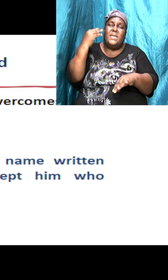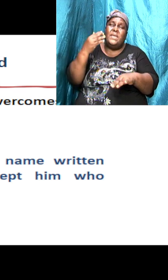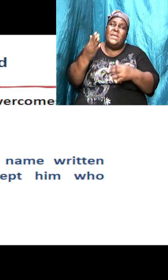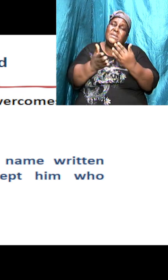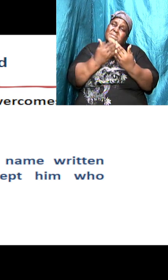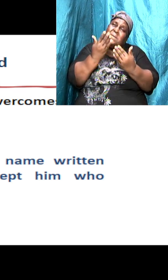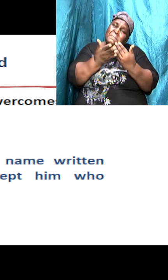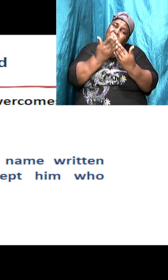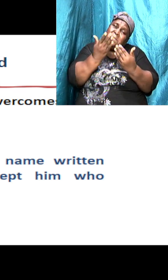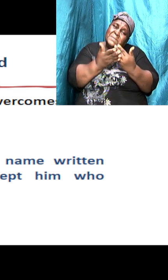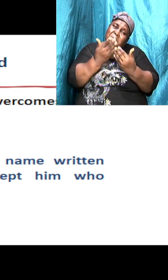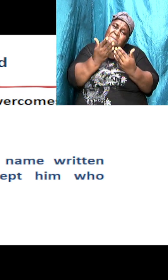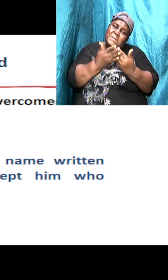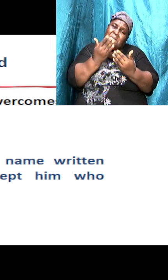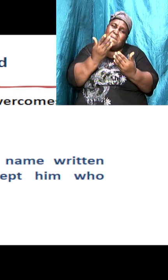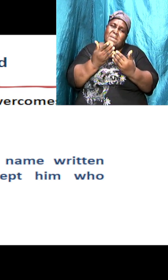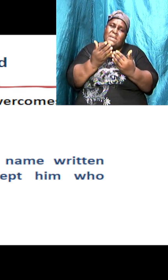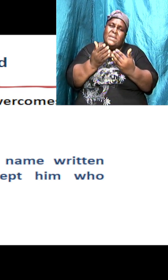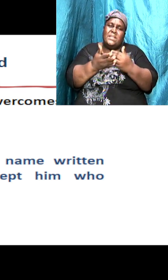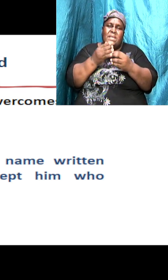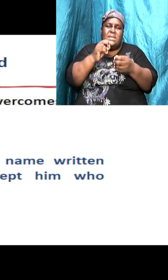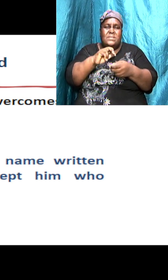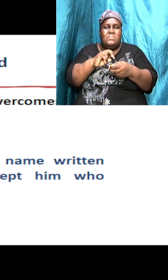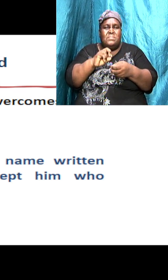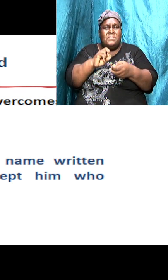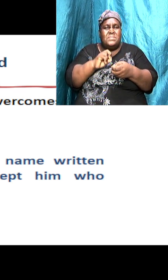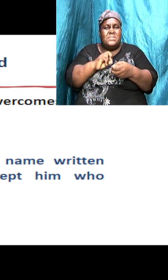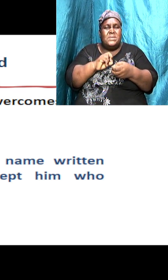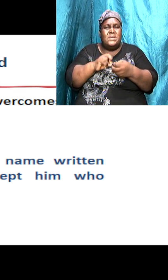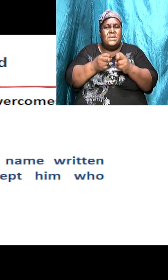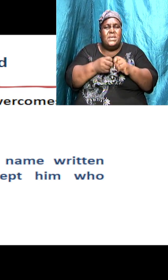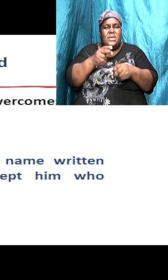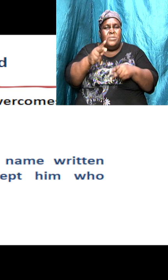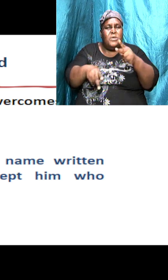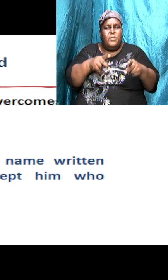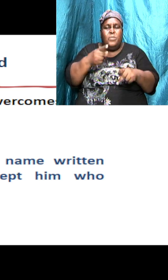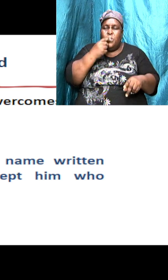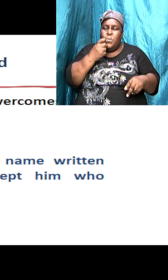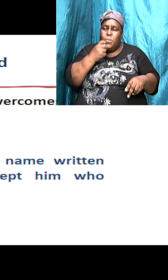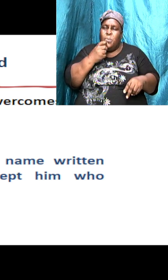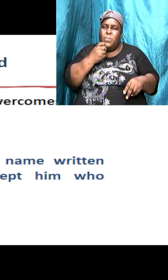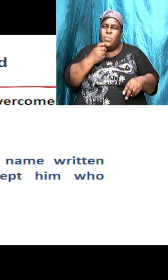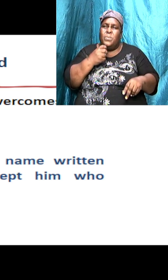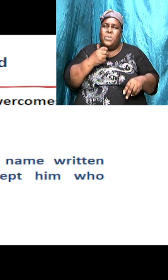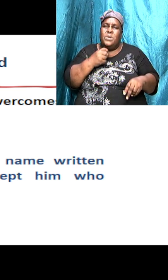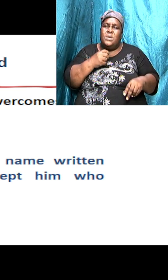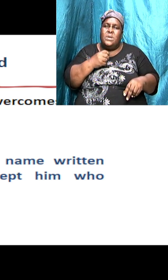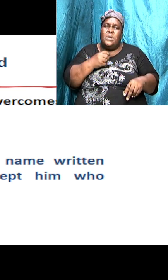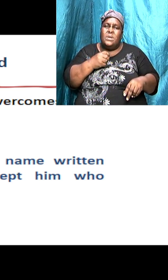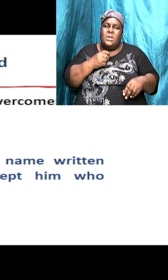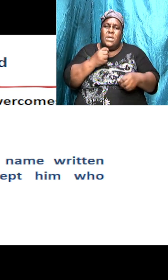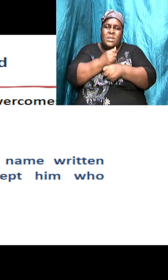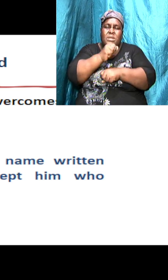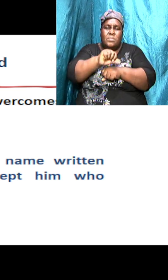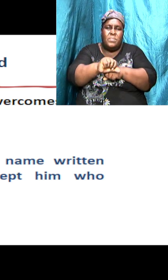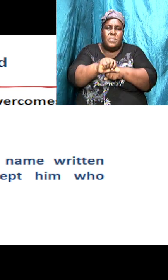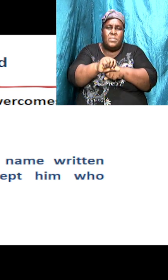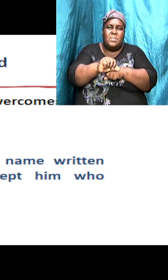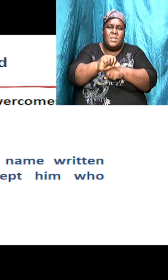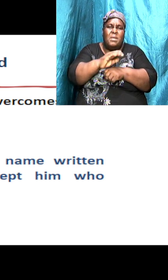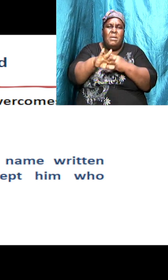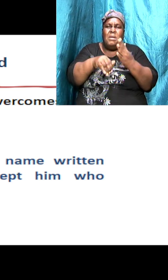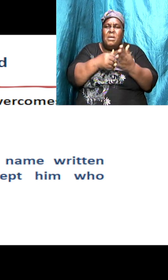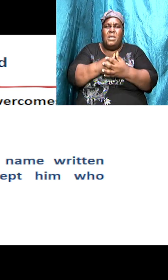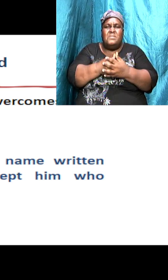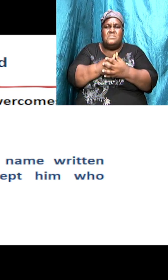symbolized, if your name went on that, you know, people who were convicted, all of a sudden the community